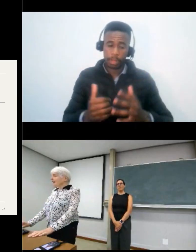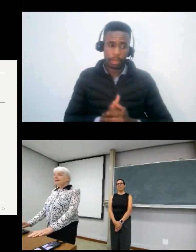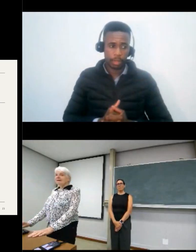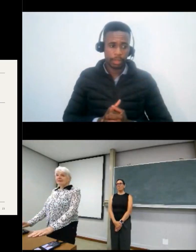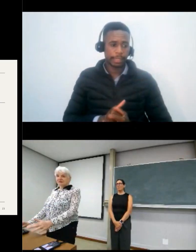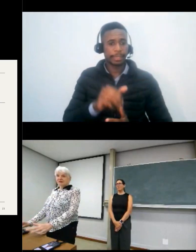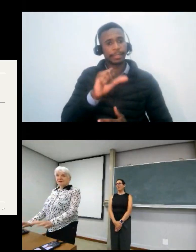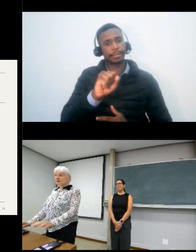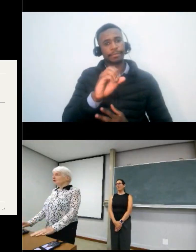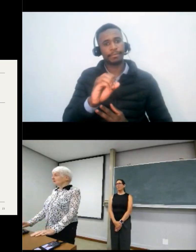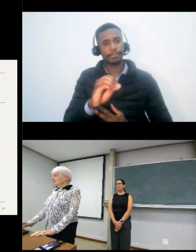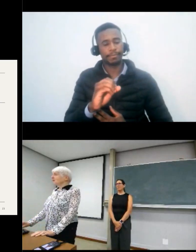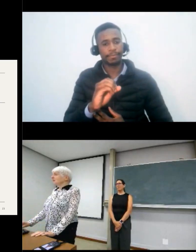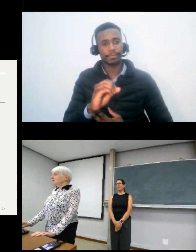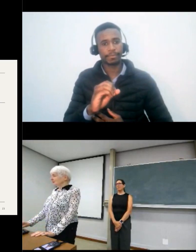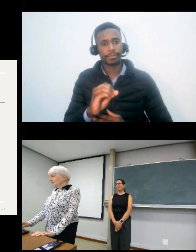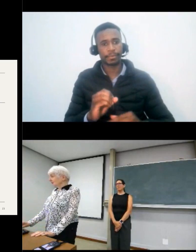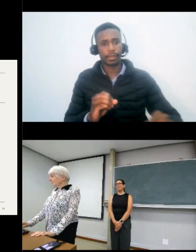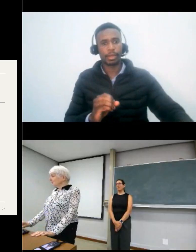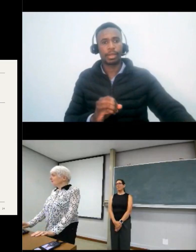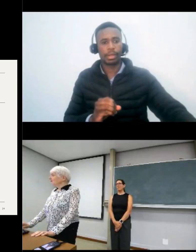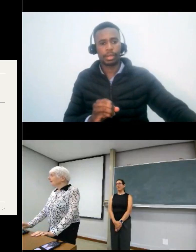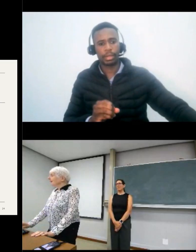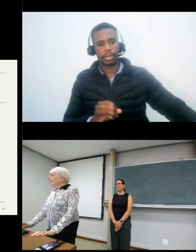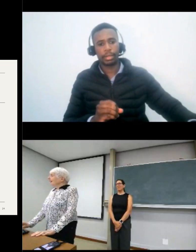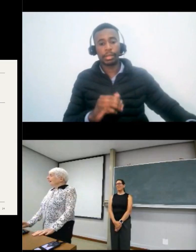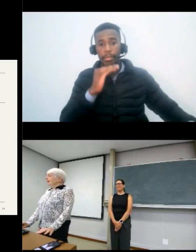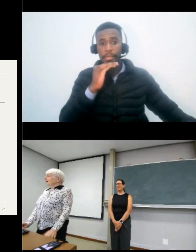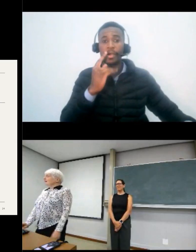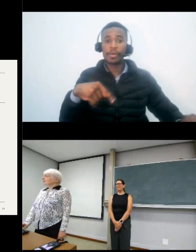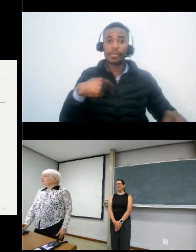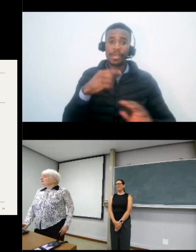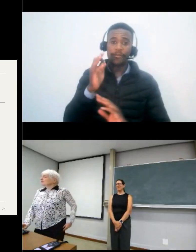is for future study. We've got a lot to do.